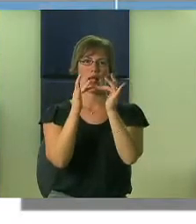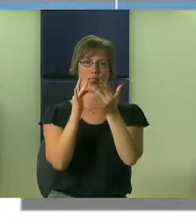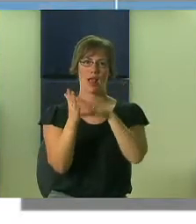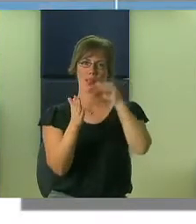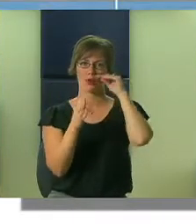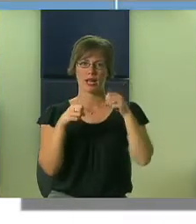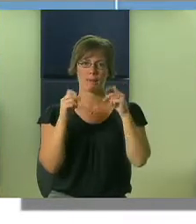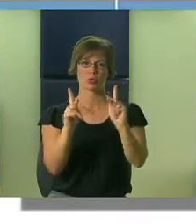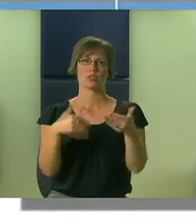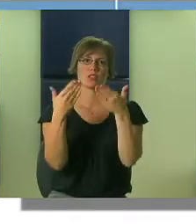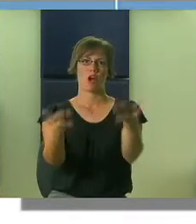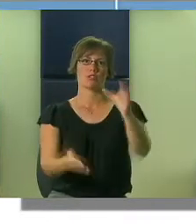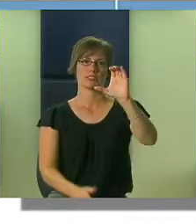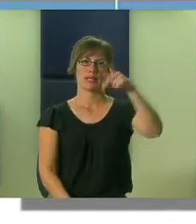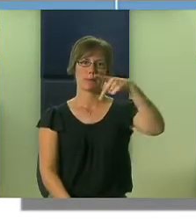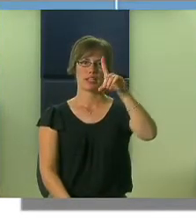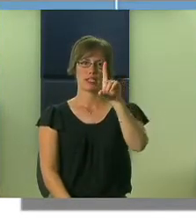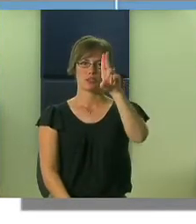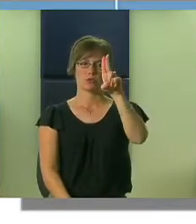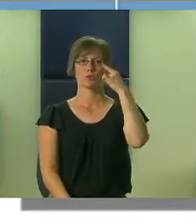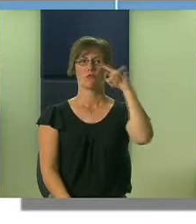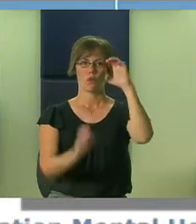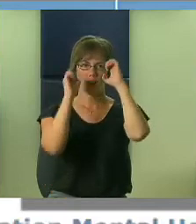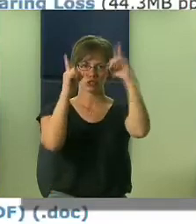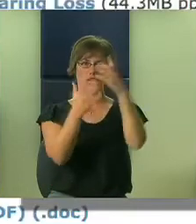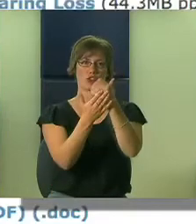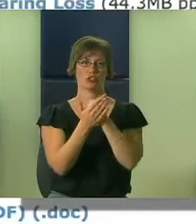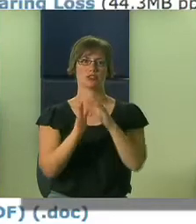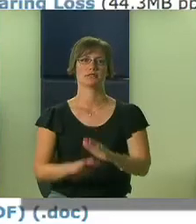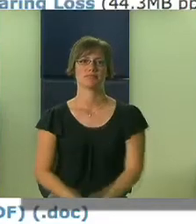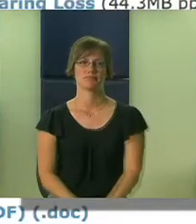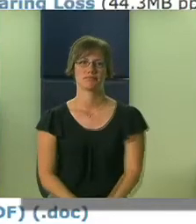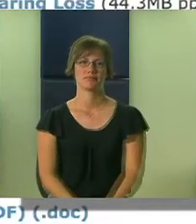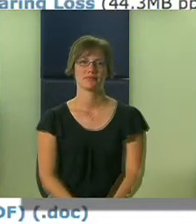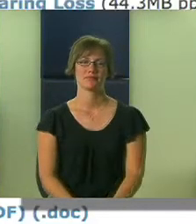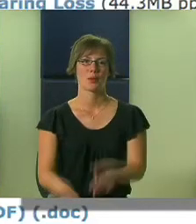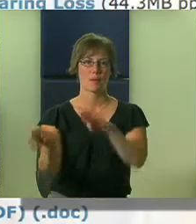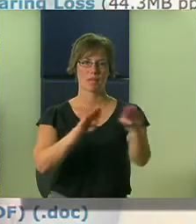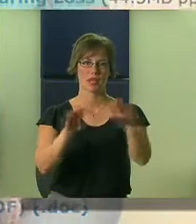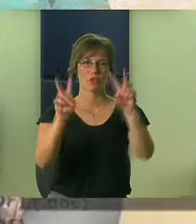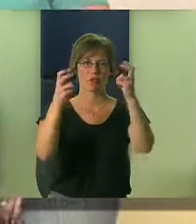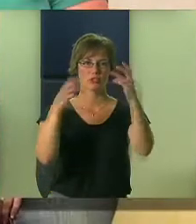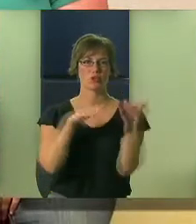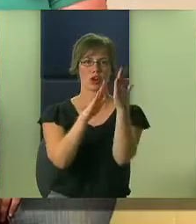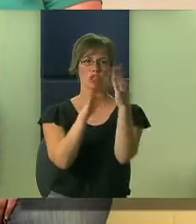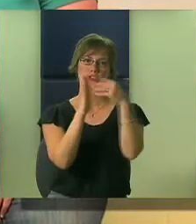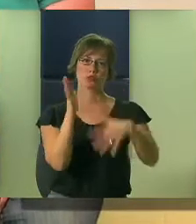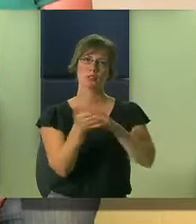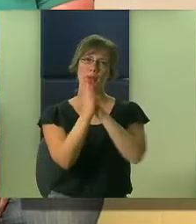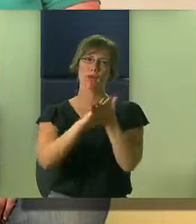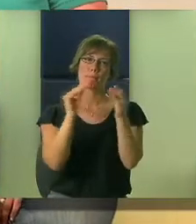e-learning academy, which offers free online training with CPDUs for educators. When behavioral issues are addressed, students become